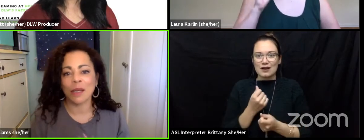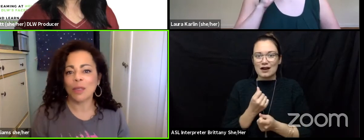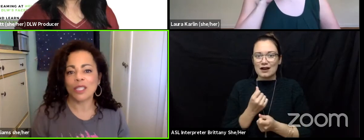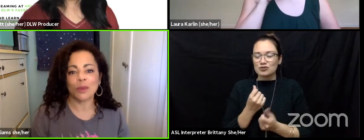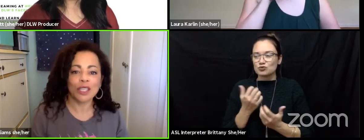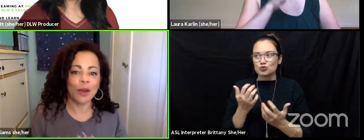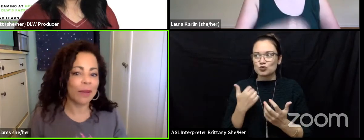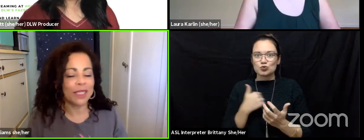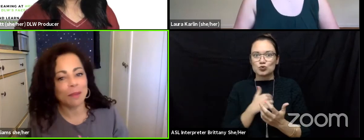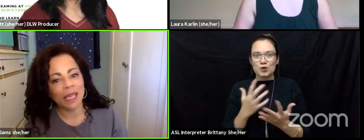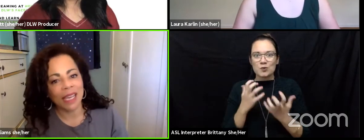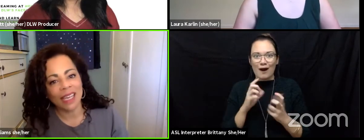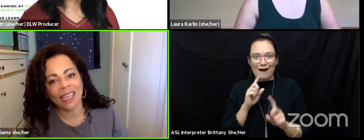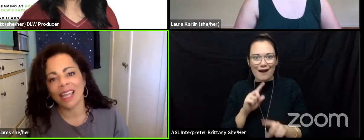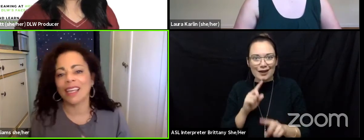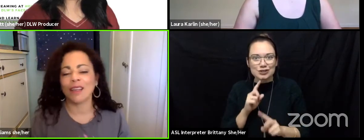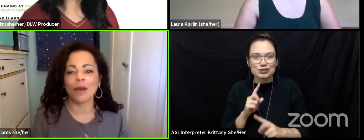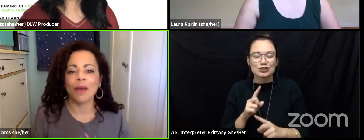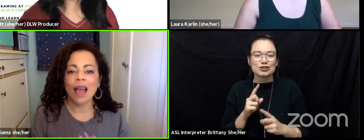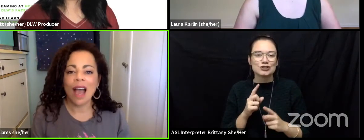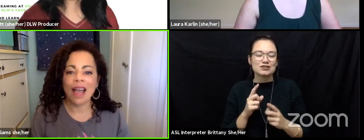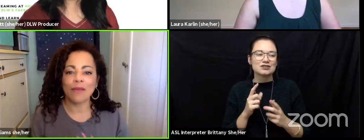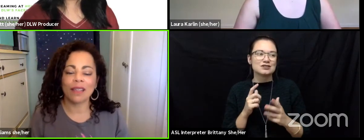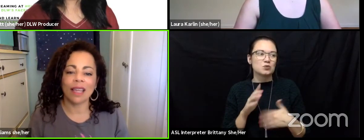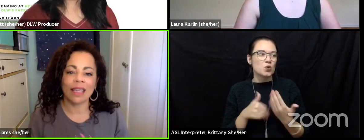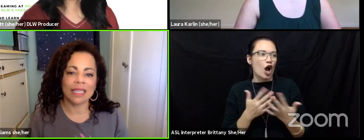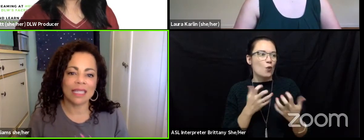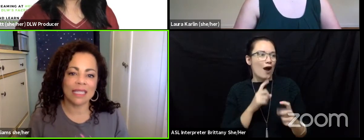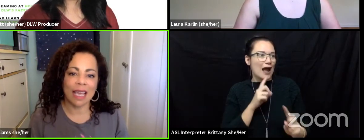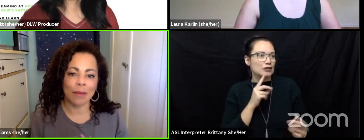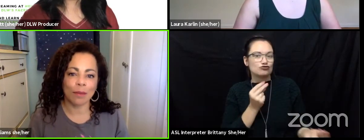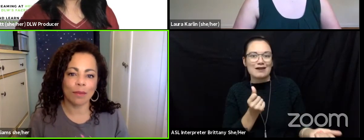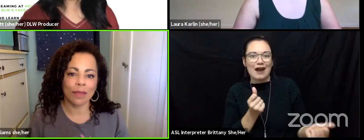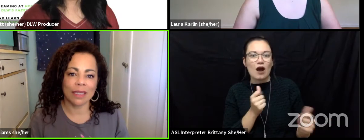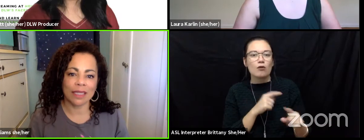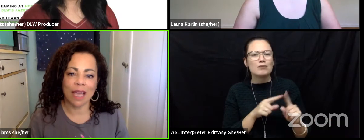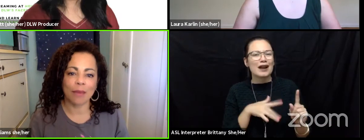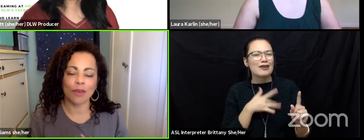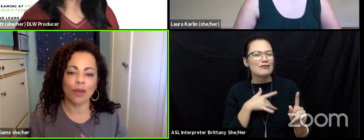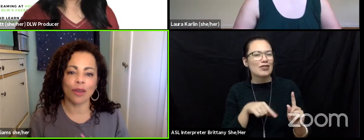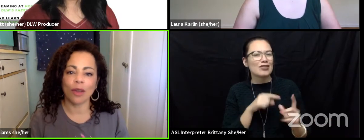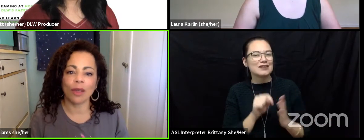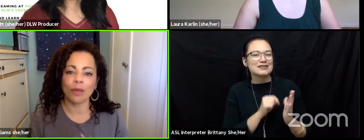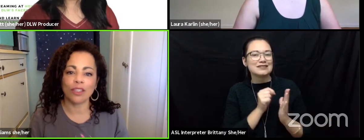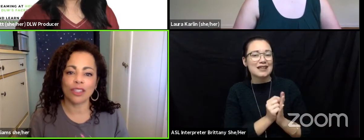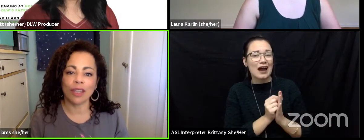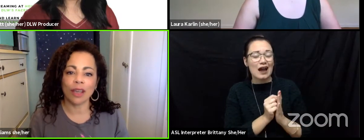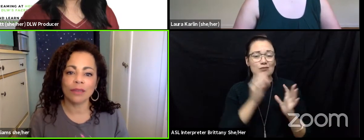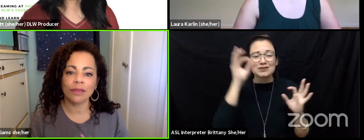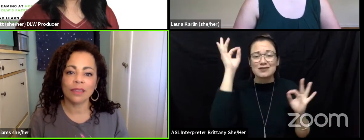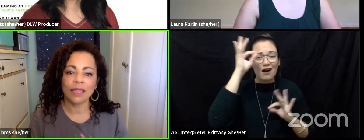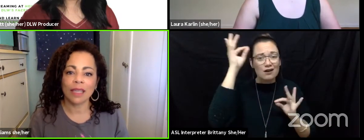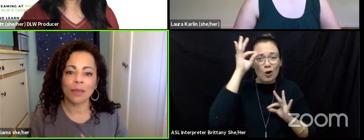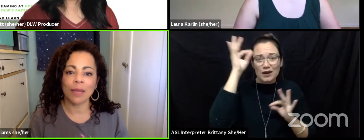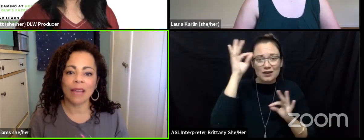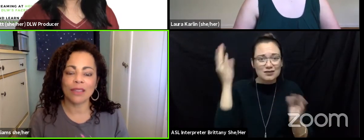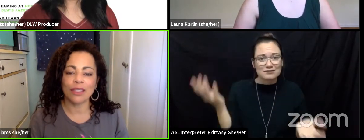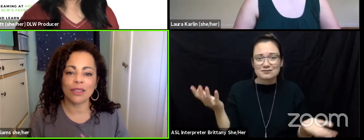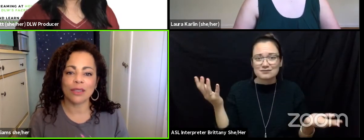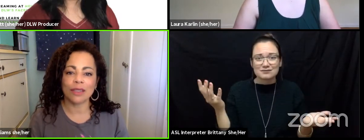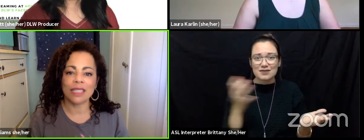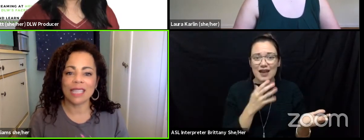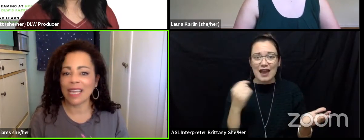answers, and we just want to know how it's going to be. And like, you know, I feel like this time is a time of not knowing, and we shouldn't know, and that we